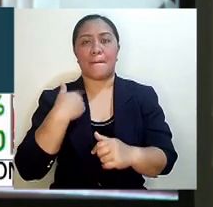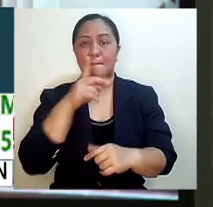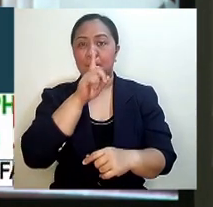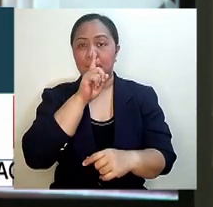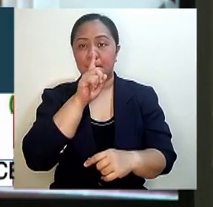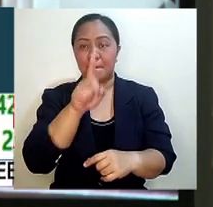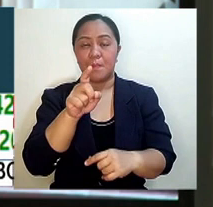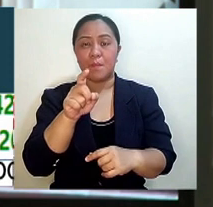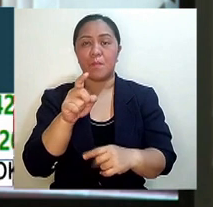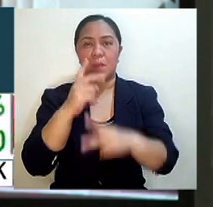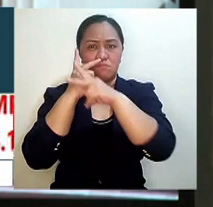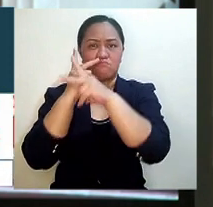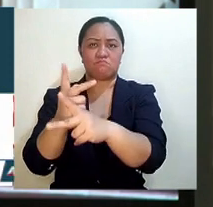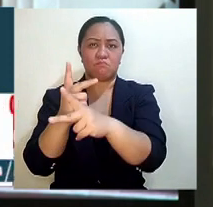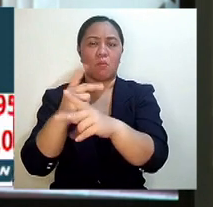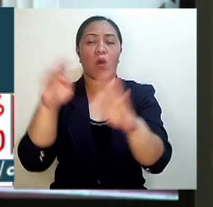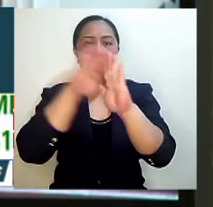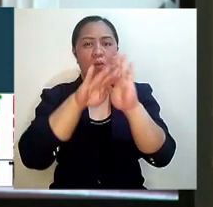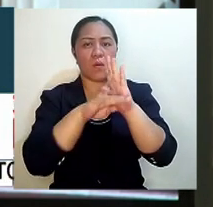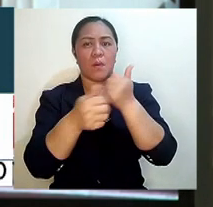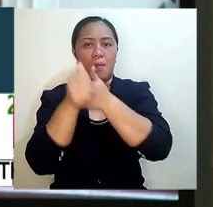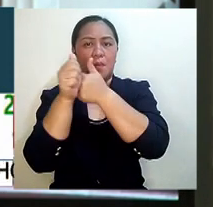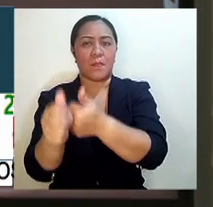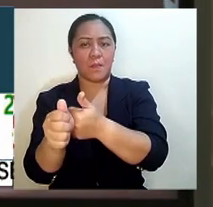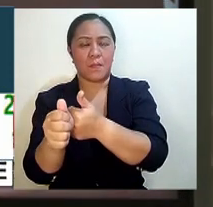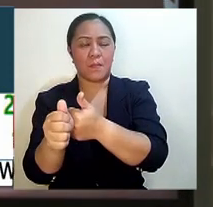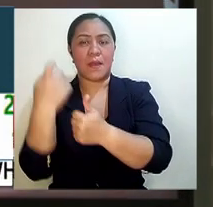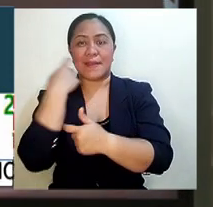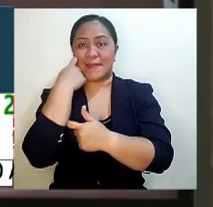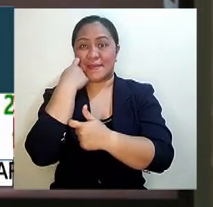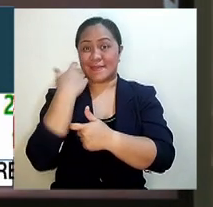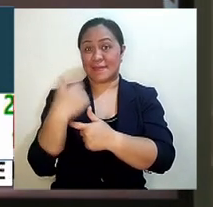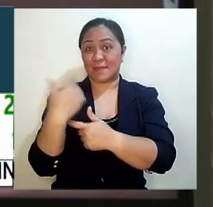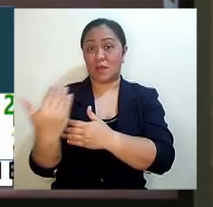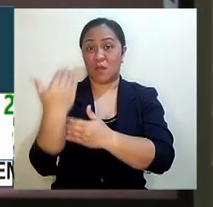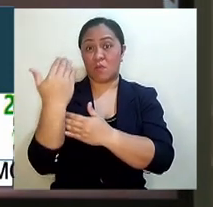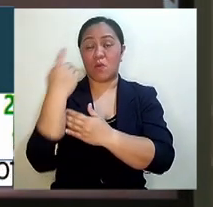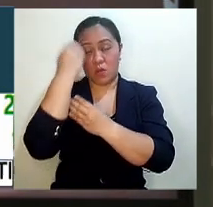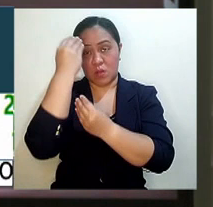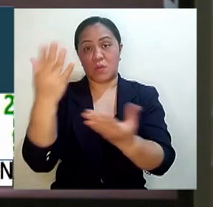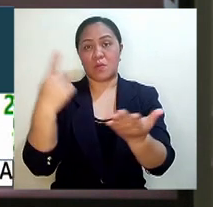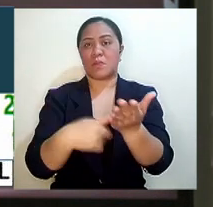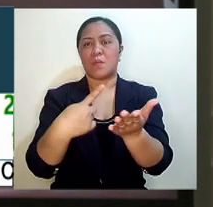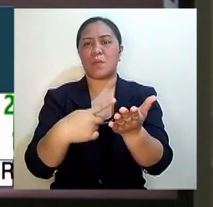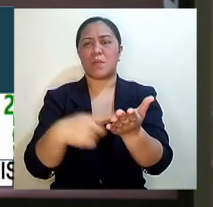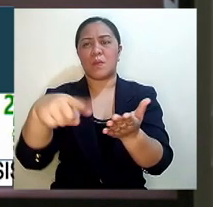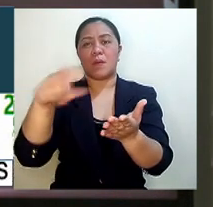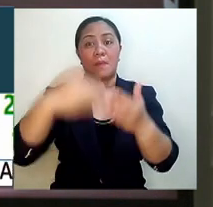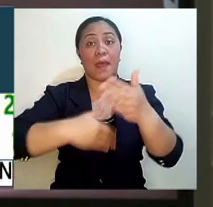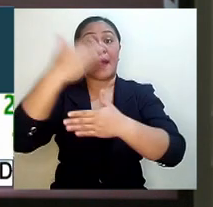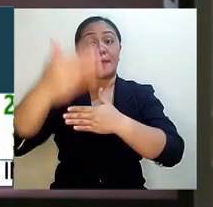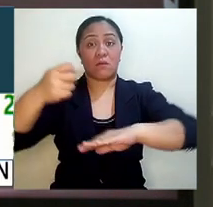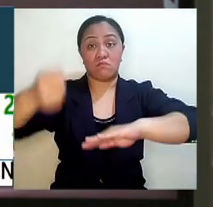themselves and their staff. In a short announcement earlier today, the Supreme Court Public Information Office said that the next session of the oral arguments on the anti-terror